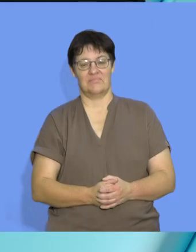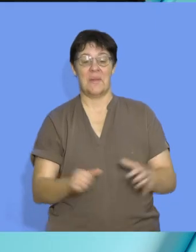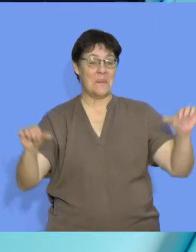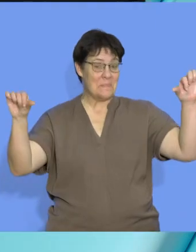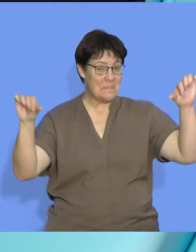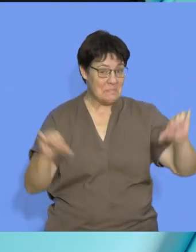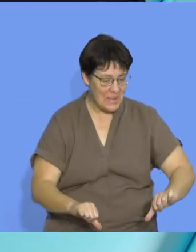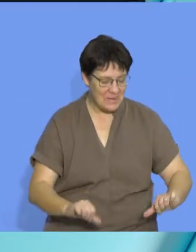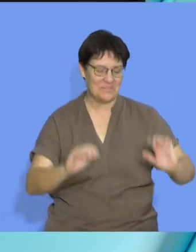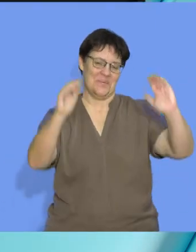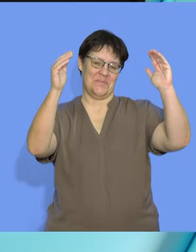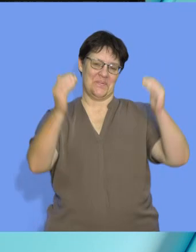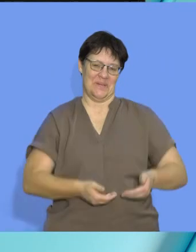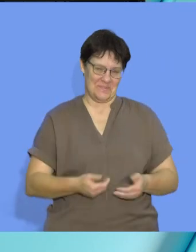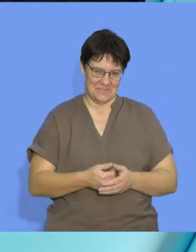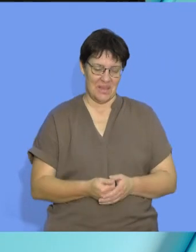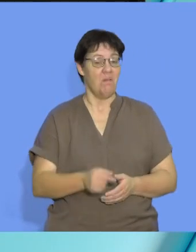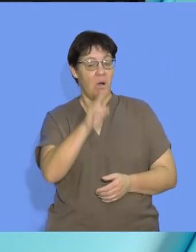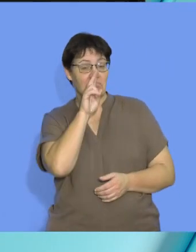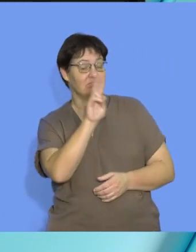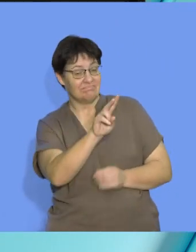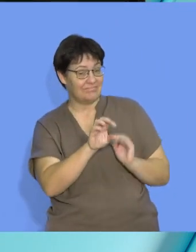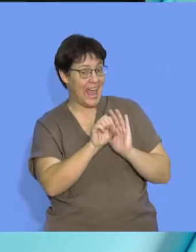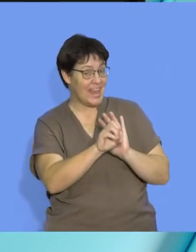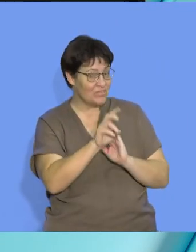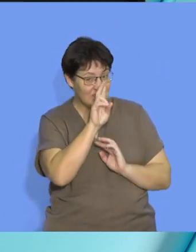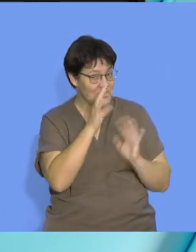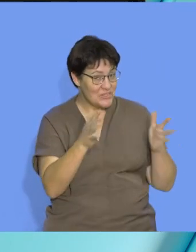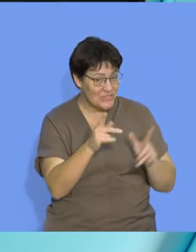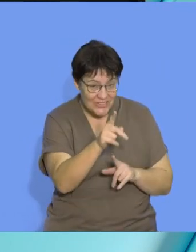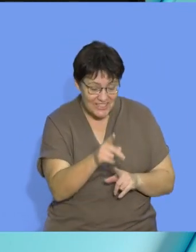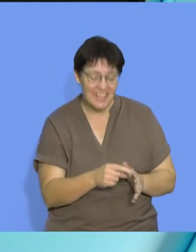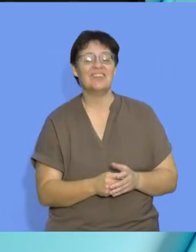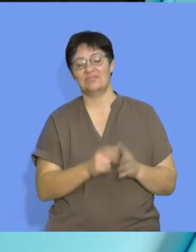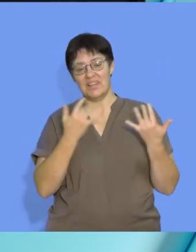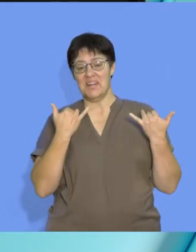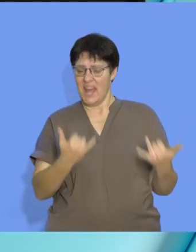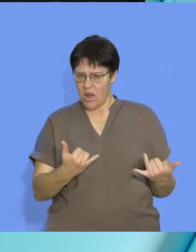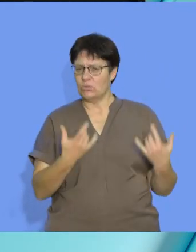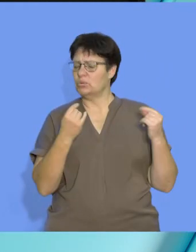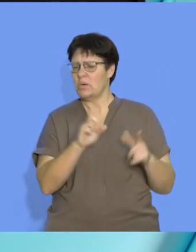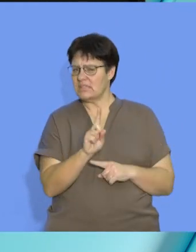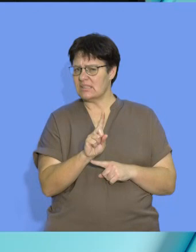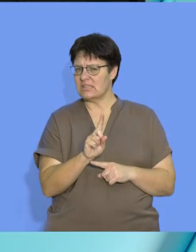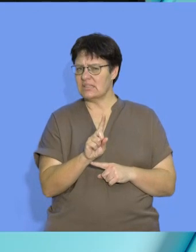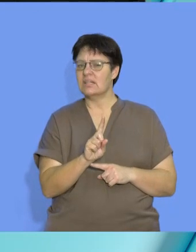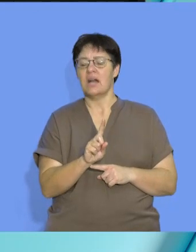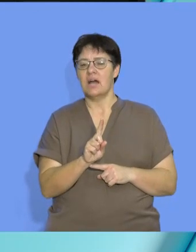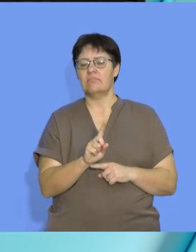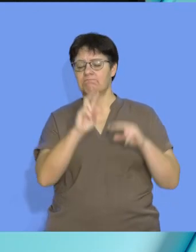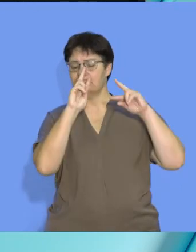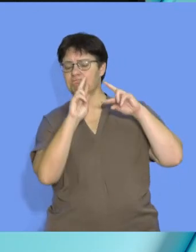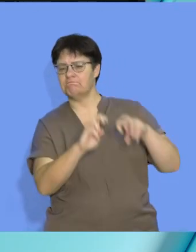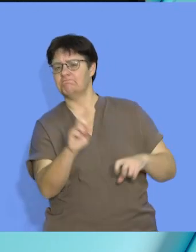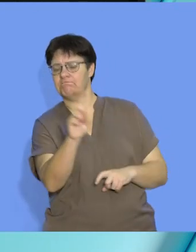Welcome back, everyone. I hope that everyone saw some cool ads in between. We are going to be going back to our notes on